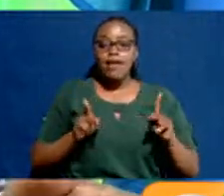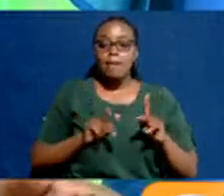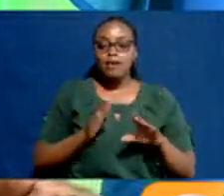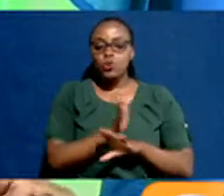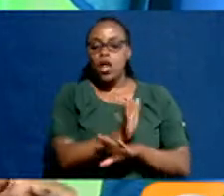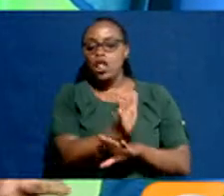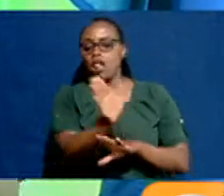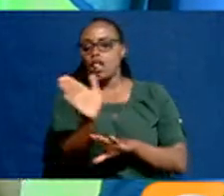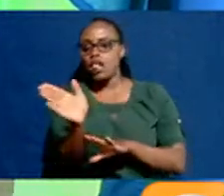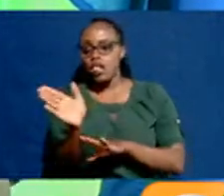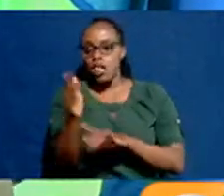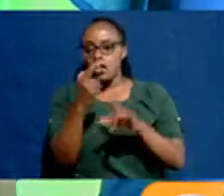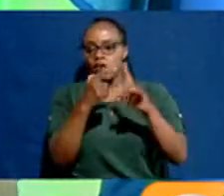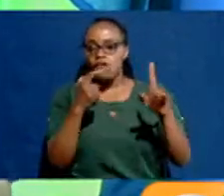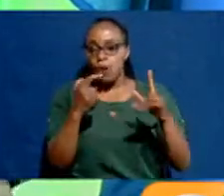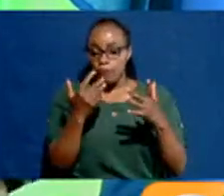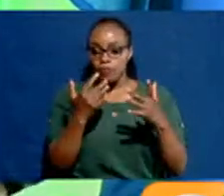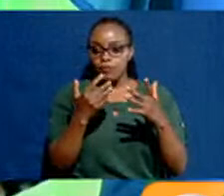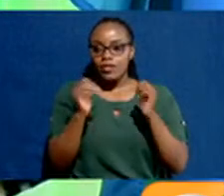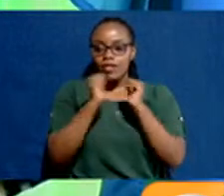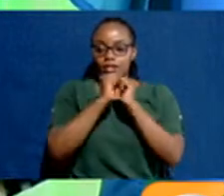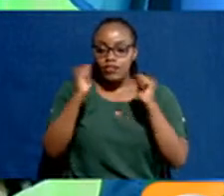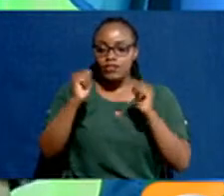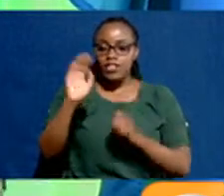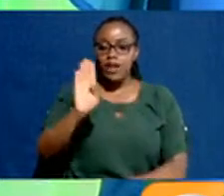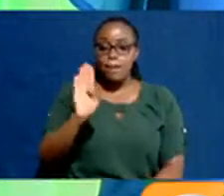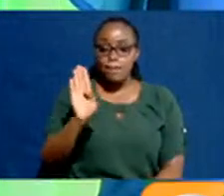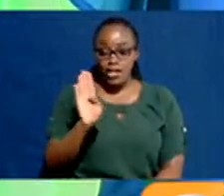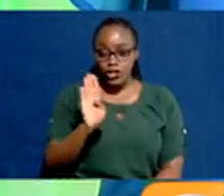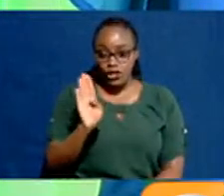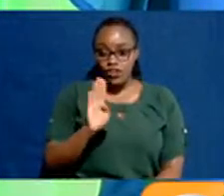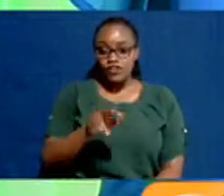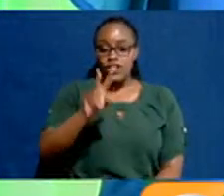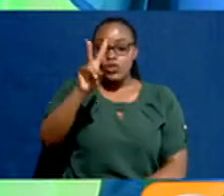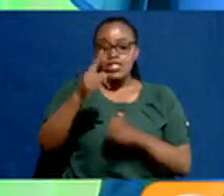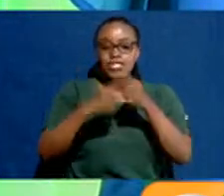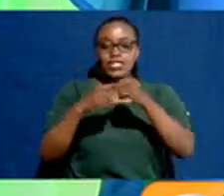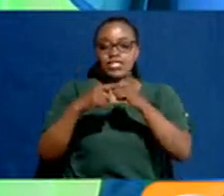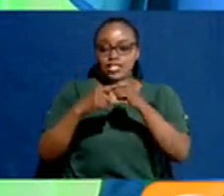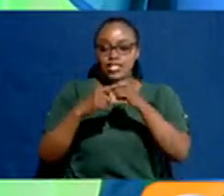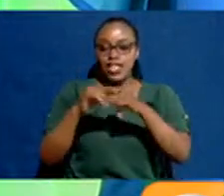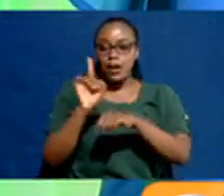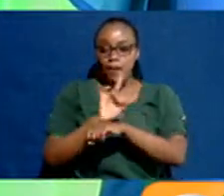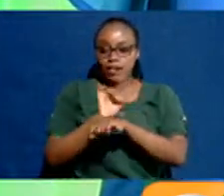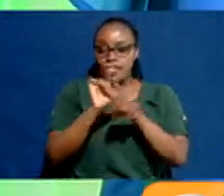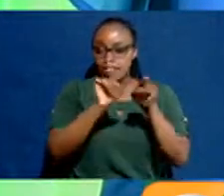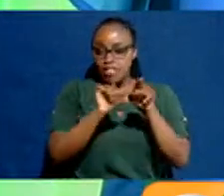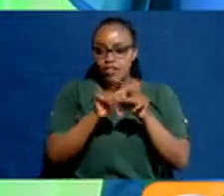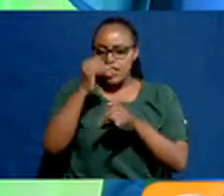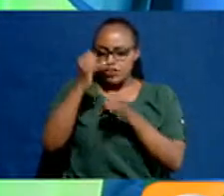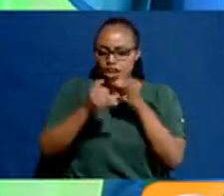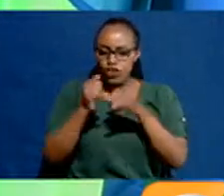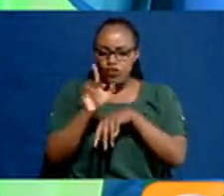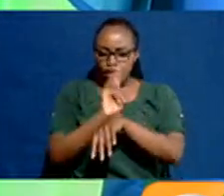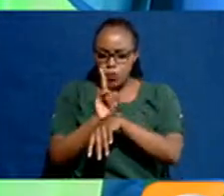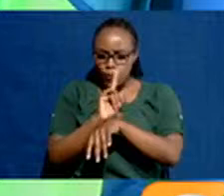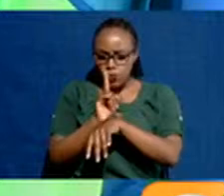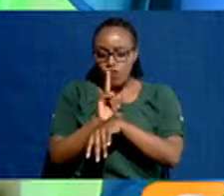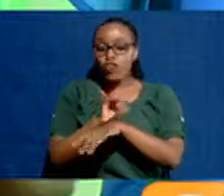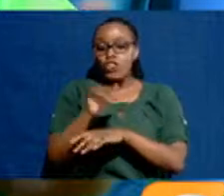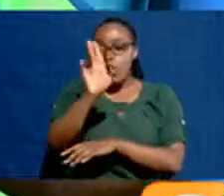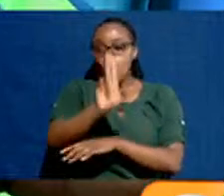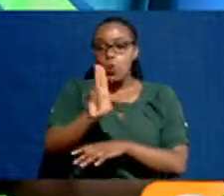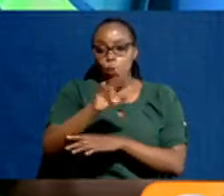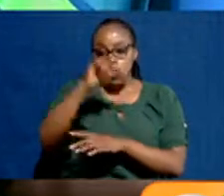digress from the theft of 15 billion shillings in 26 minutes in the dying hours of the Uhuru administration